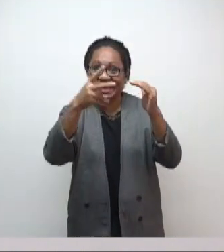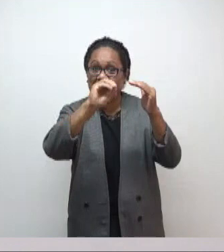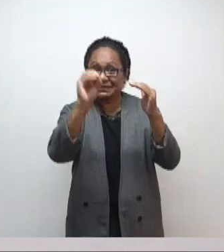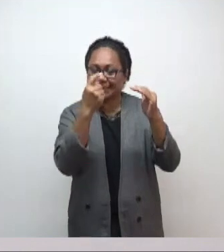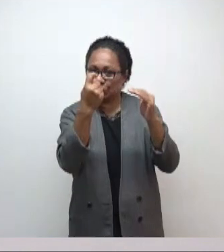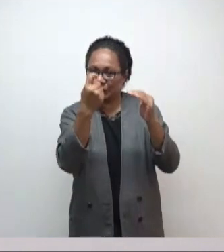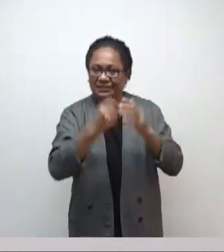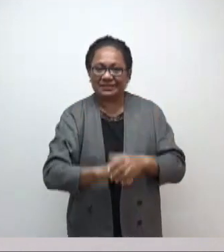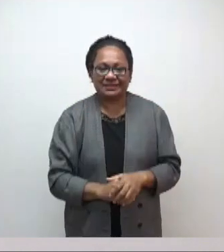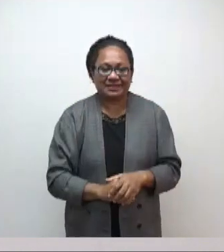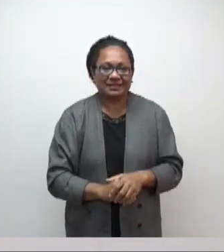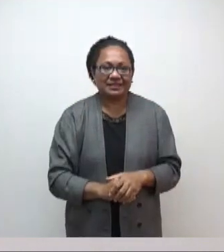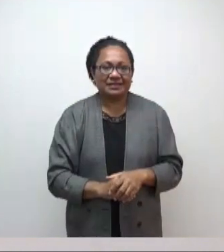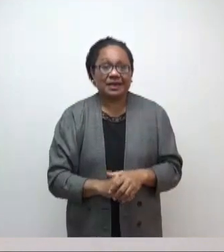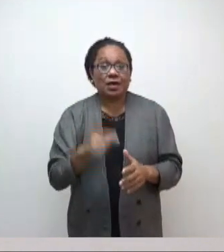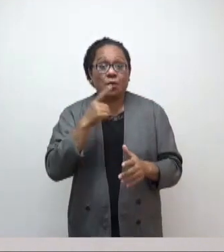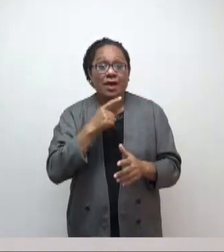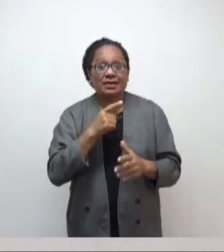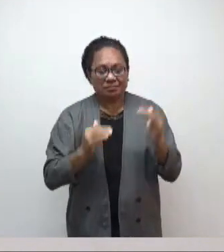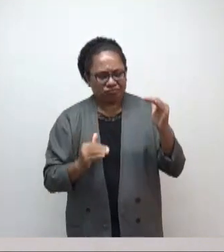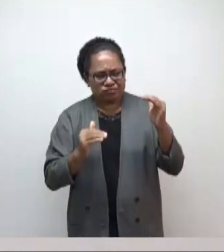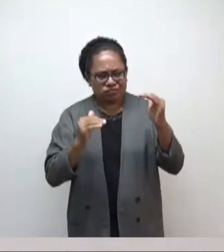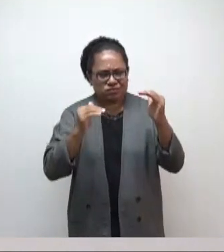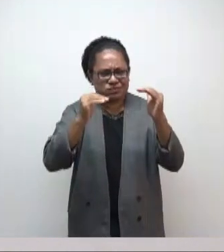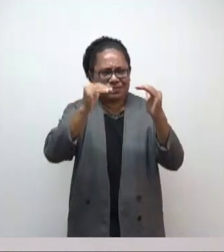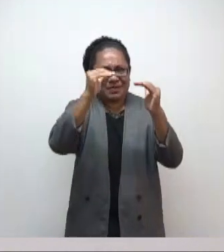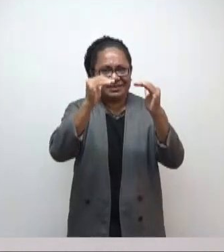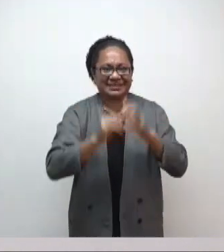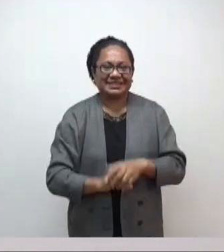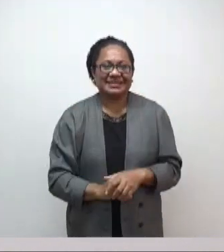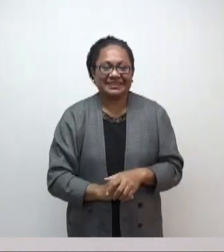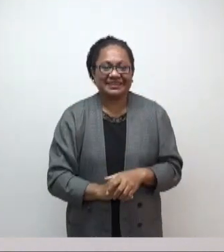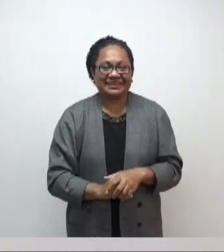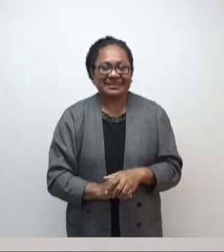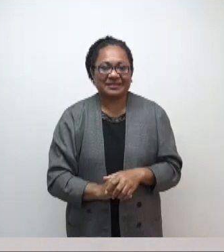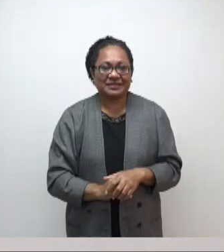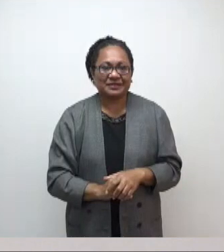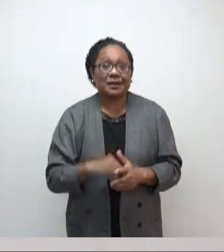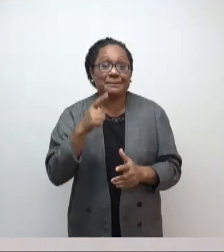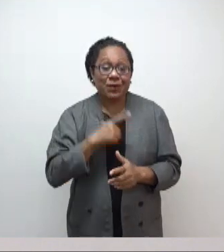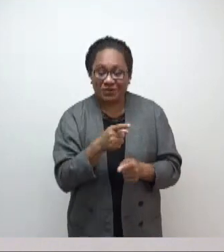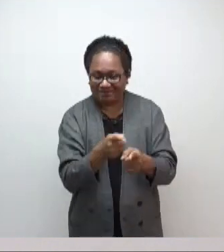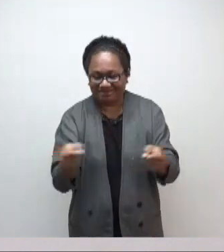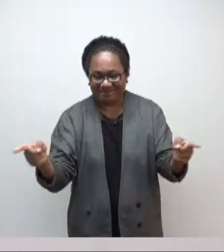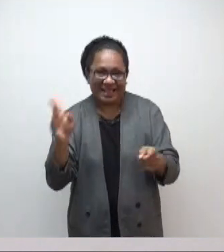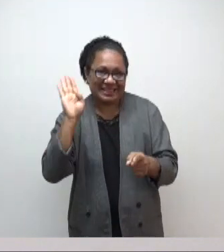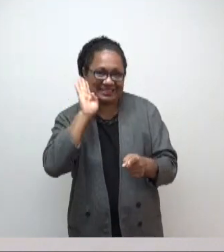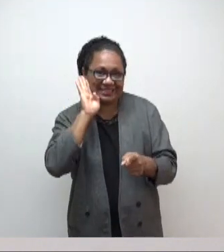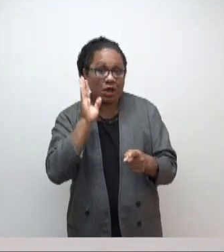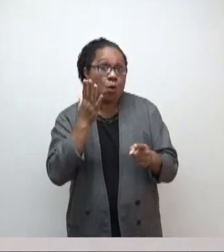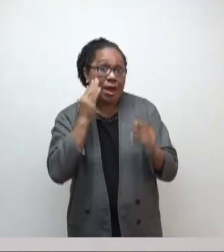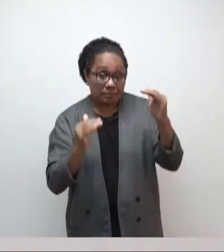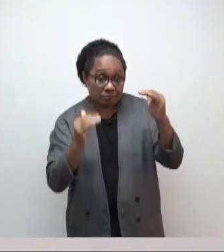full vaccination of our target population faster than we ever dared to hope. At the 70%